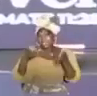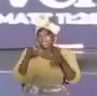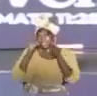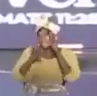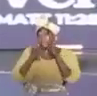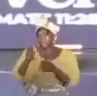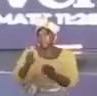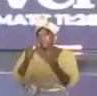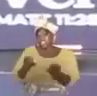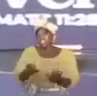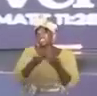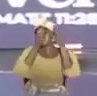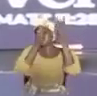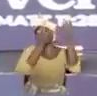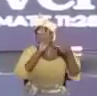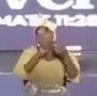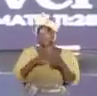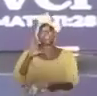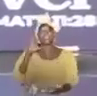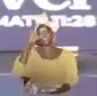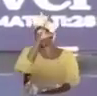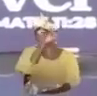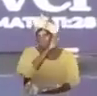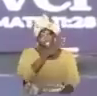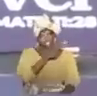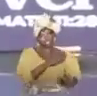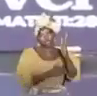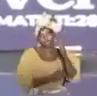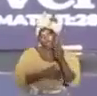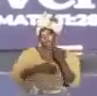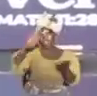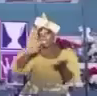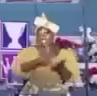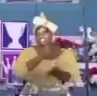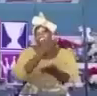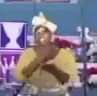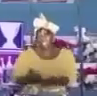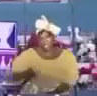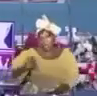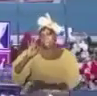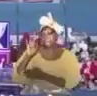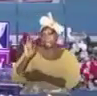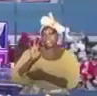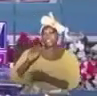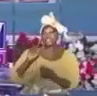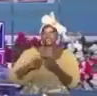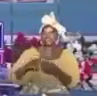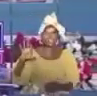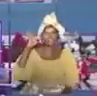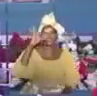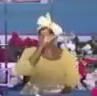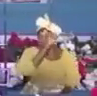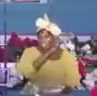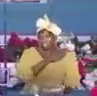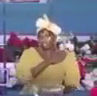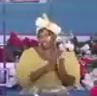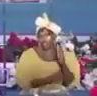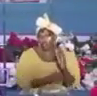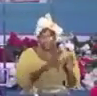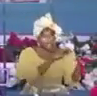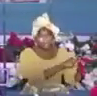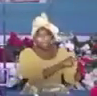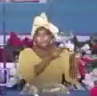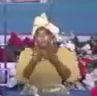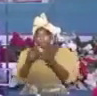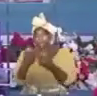an unknown God, singing to an unknown God, preaching for an unknown God, moving from